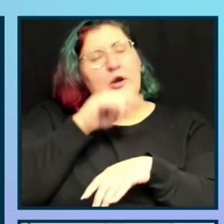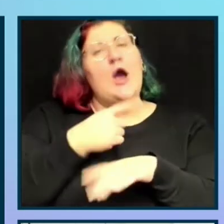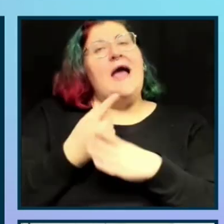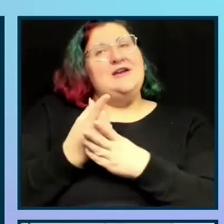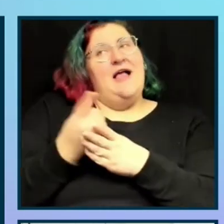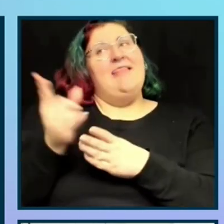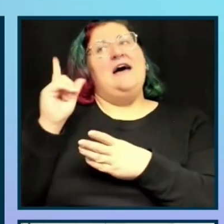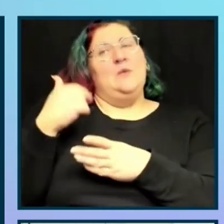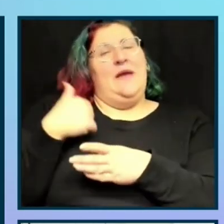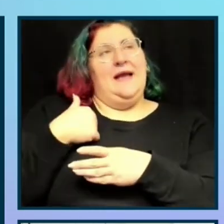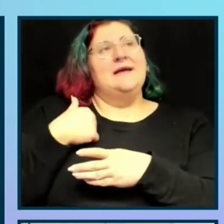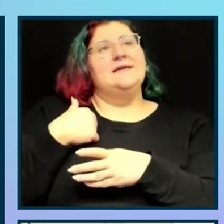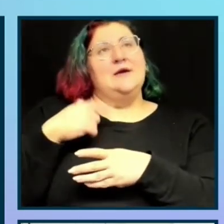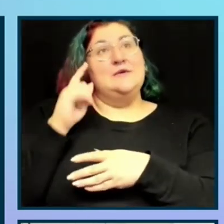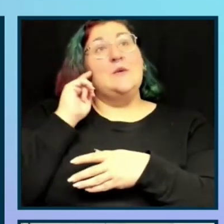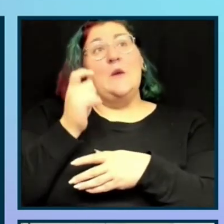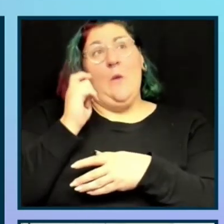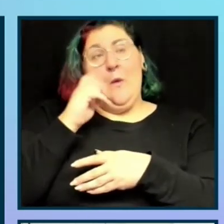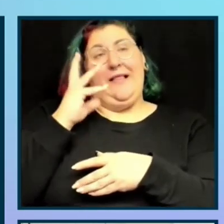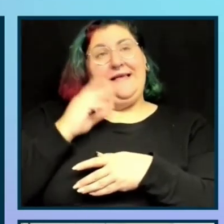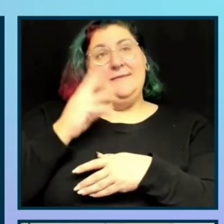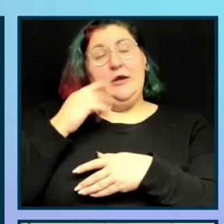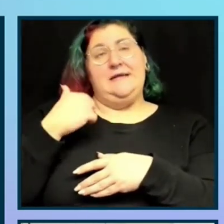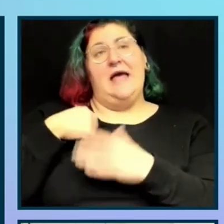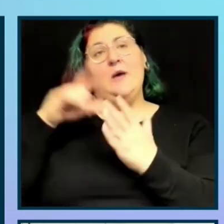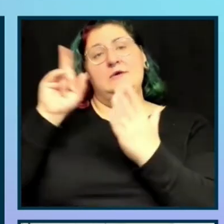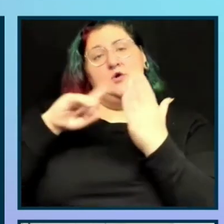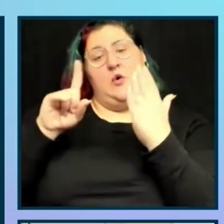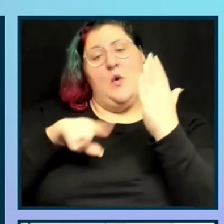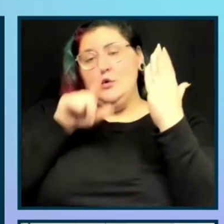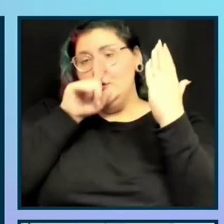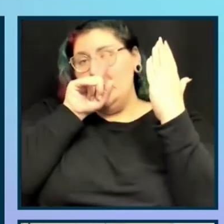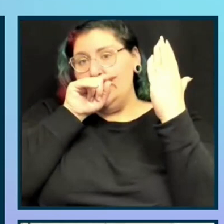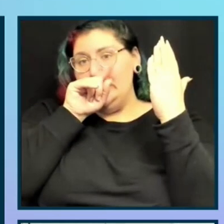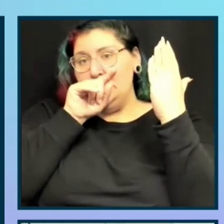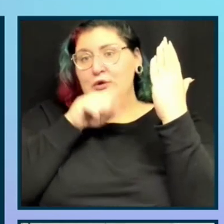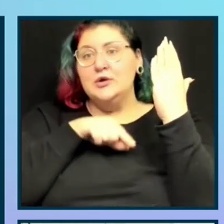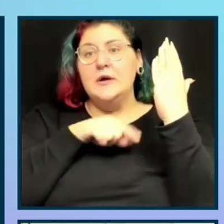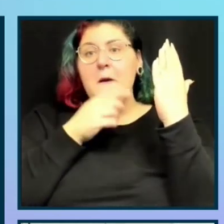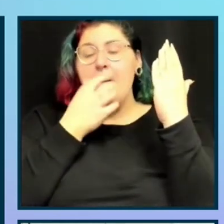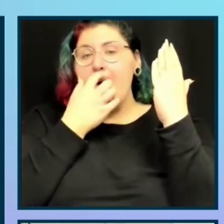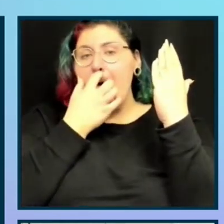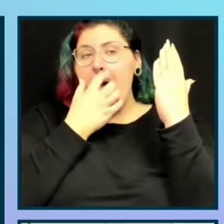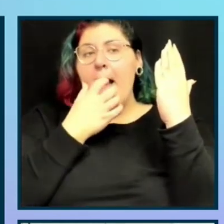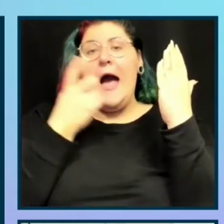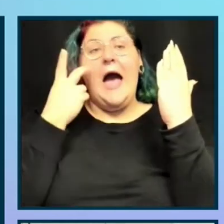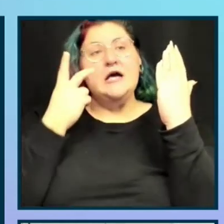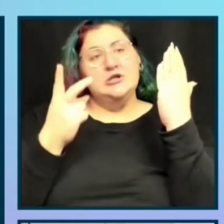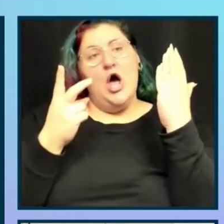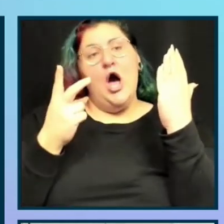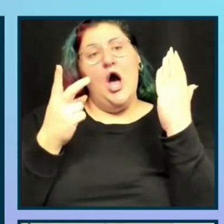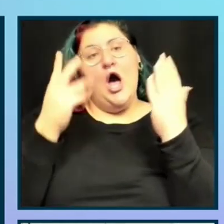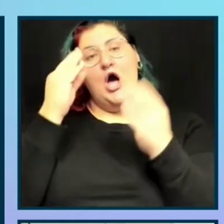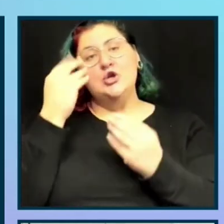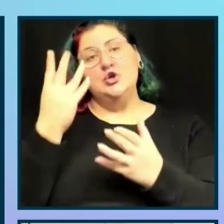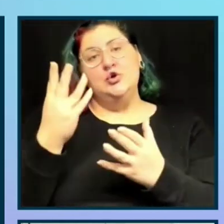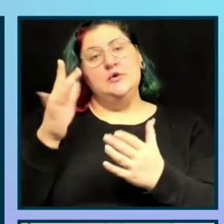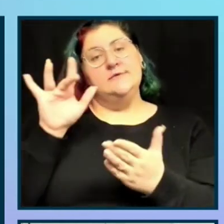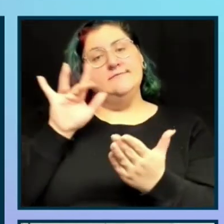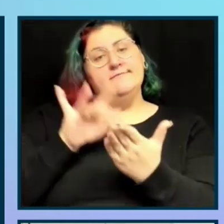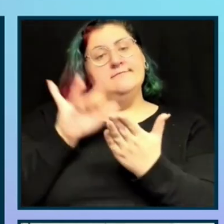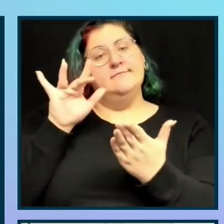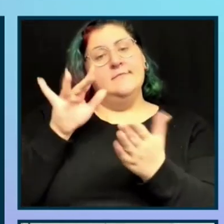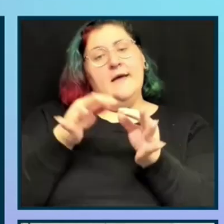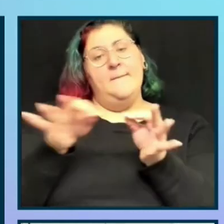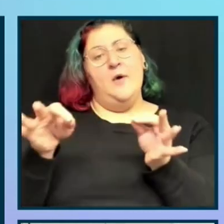I was going through Twitter and there was a little news blurb about the war on Ukraine. And when I pressed on it, the